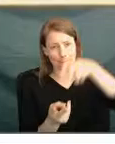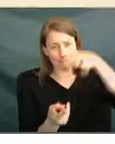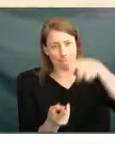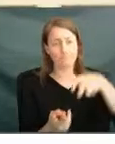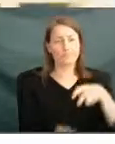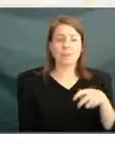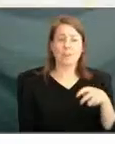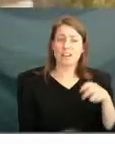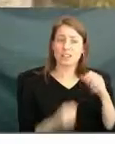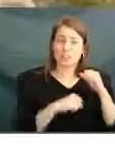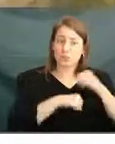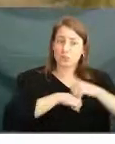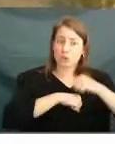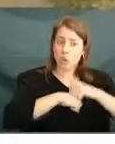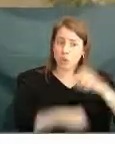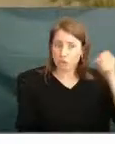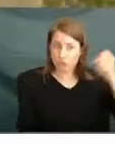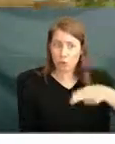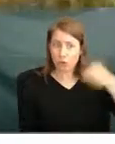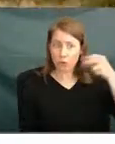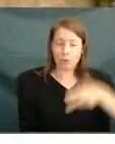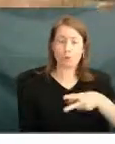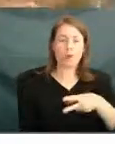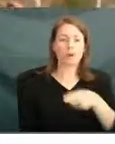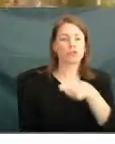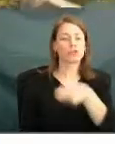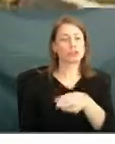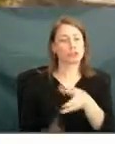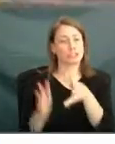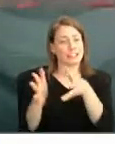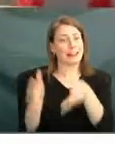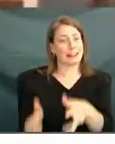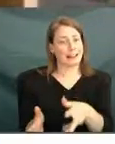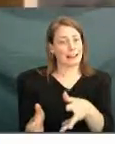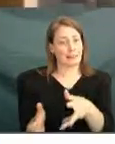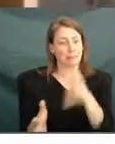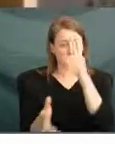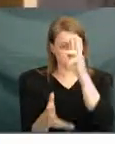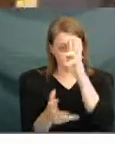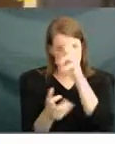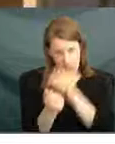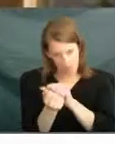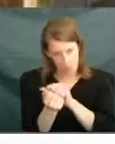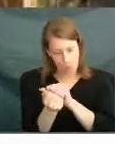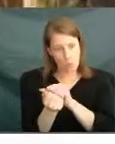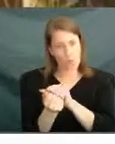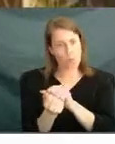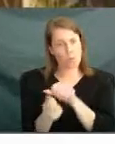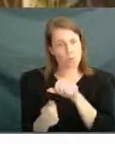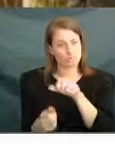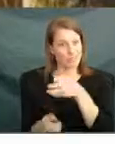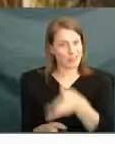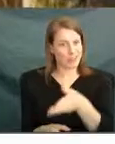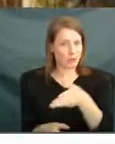in the snow, where she was found a little bit later, and then she was